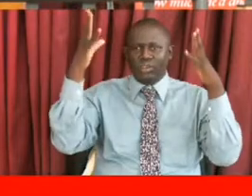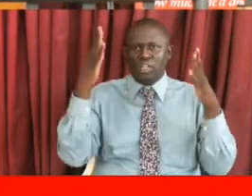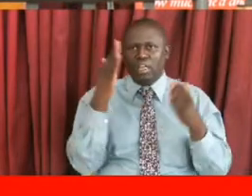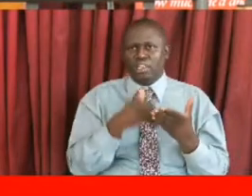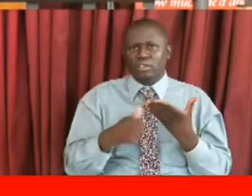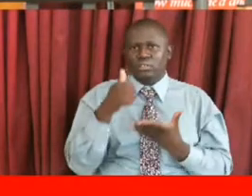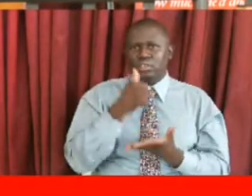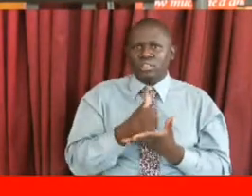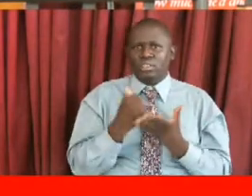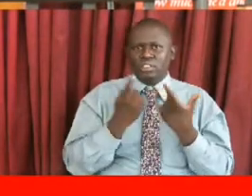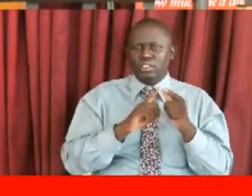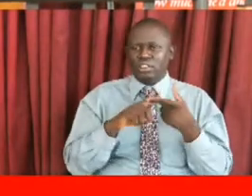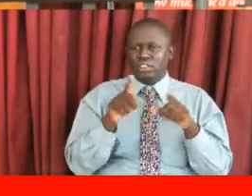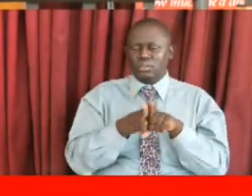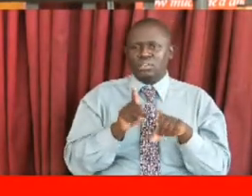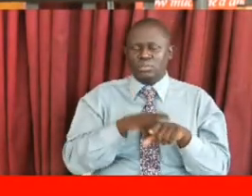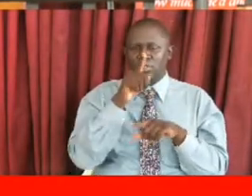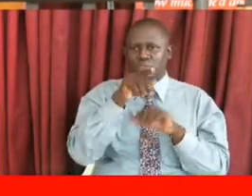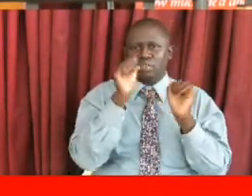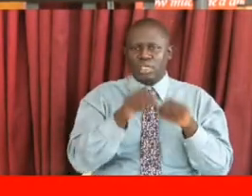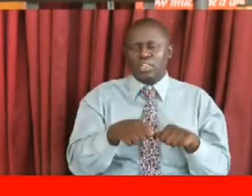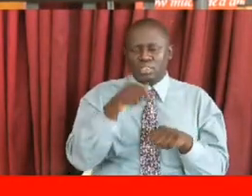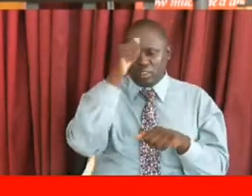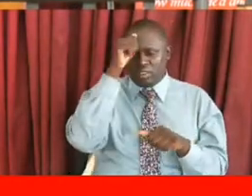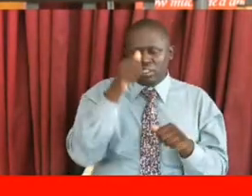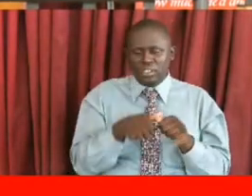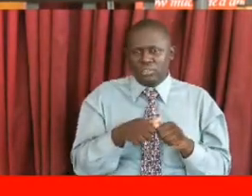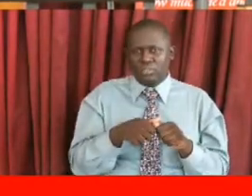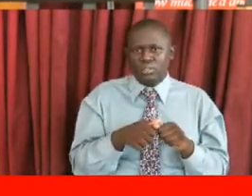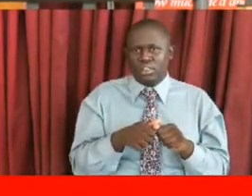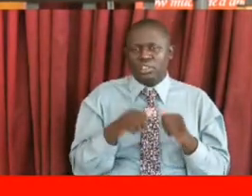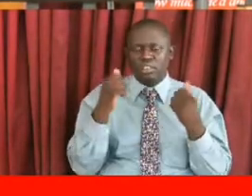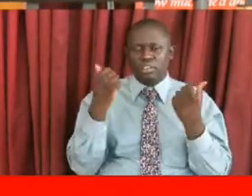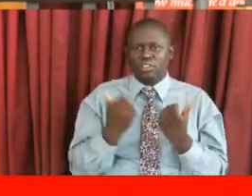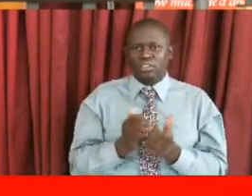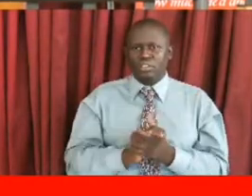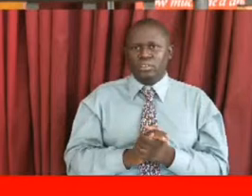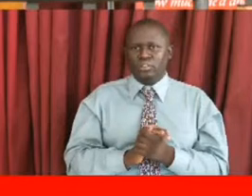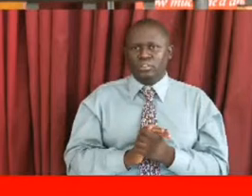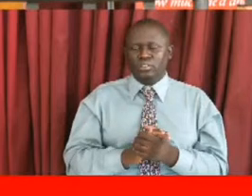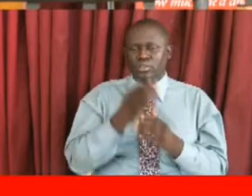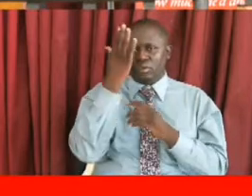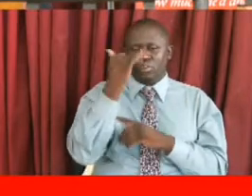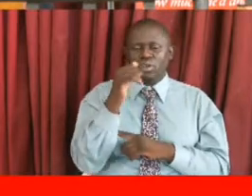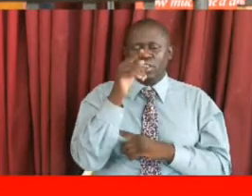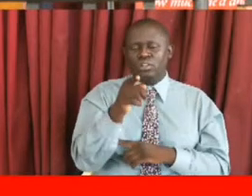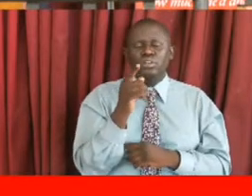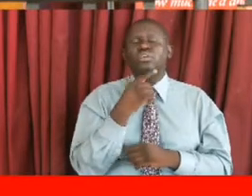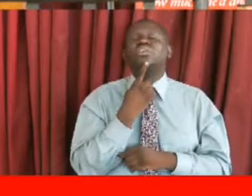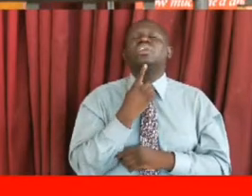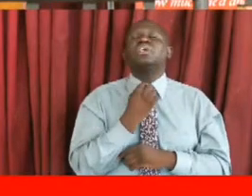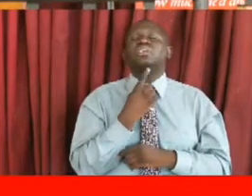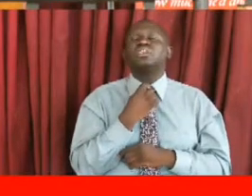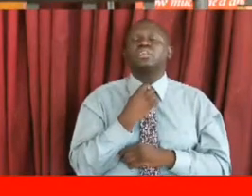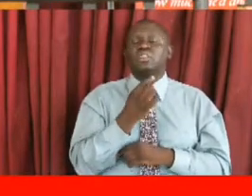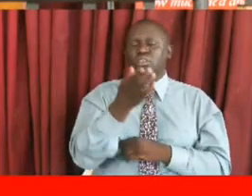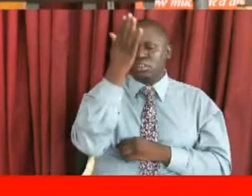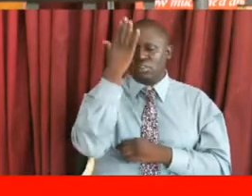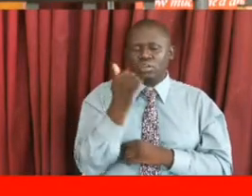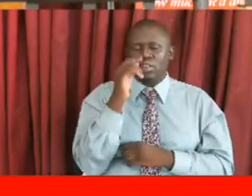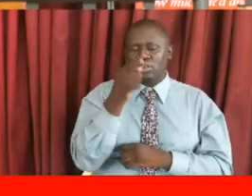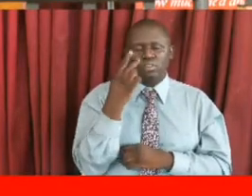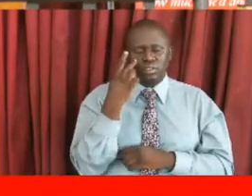you remember in Christ The Mystery of God revealed why do you h a church why do you thirst it is the father trying to